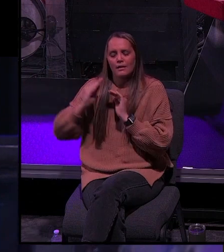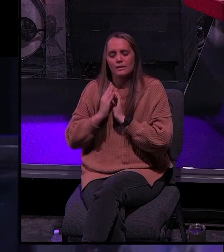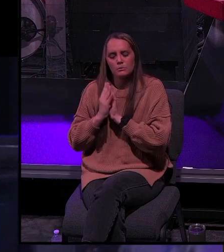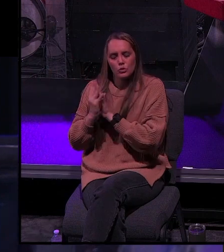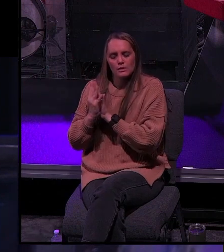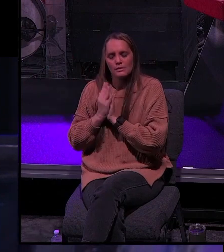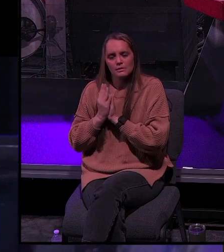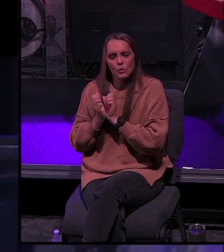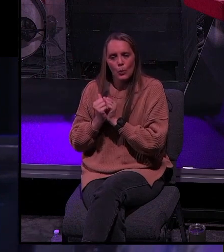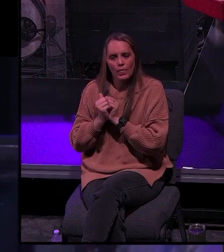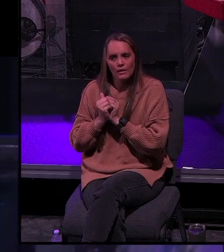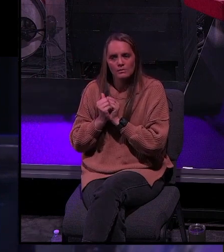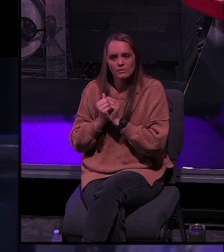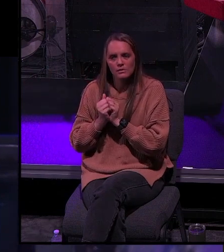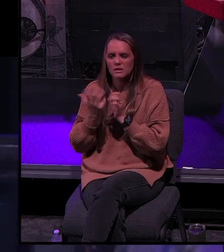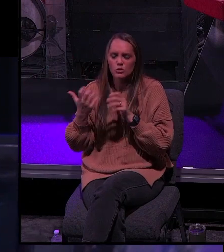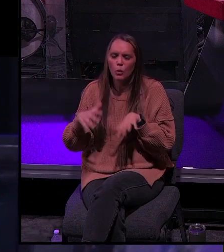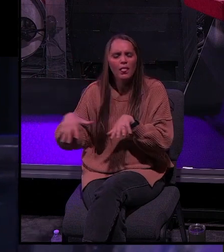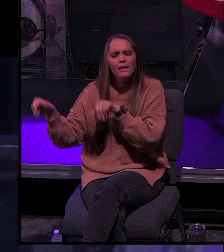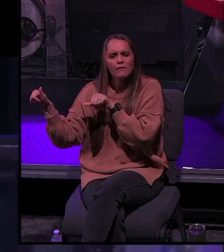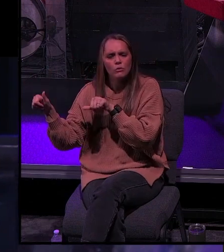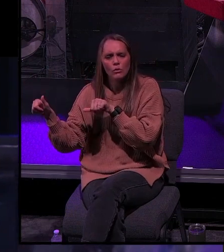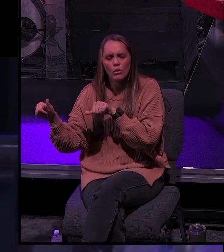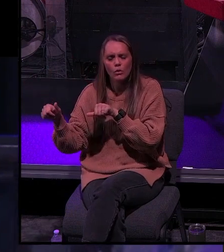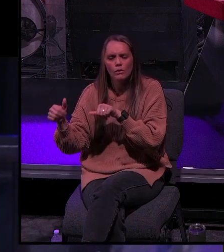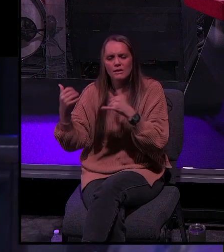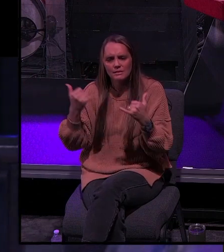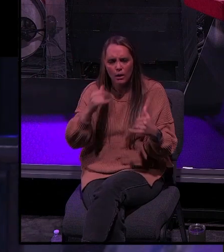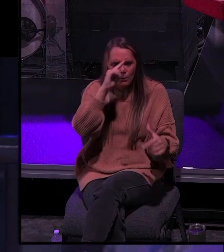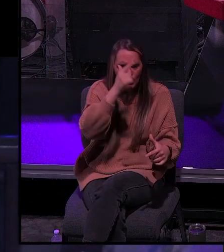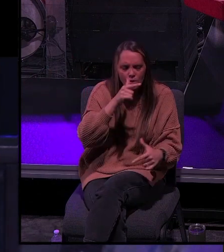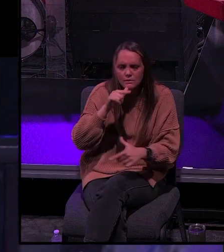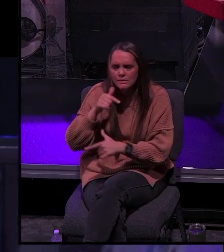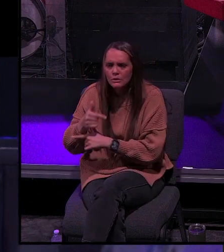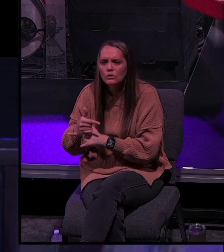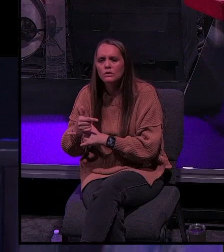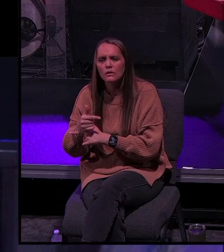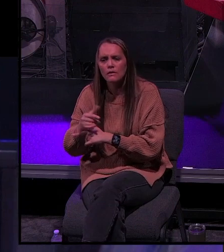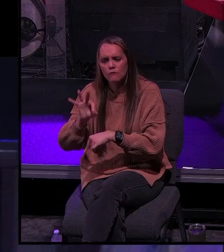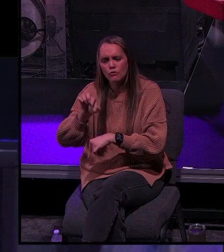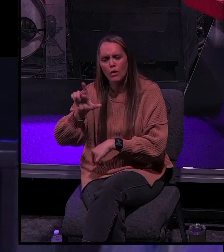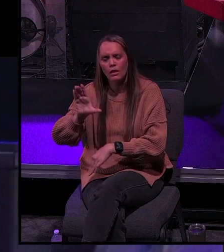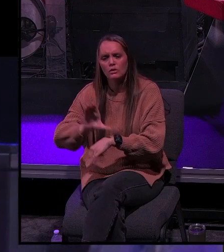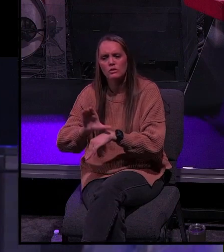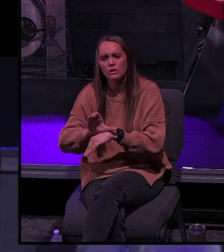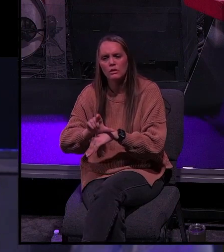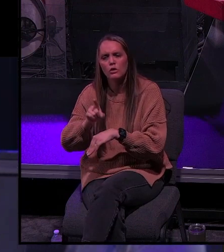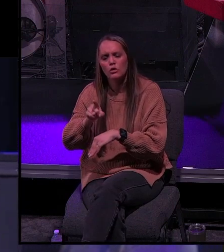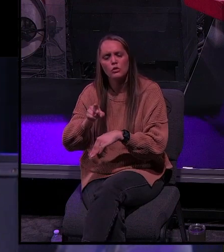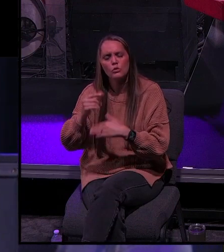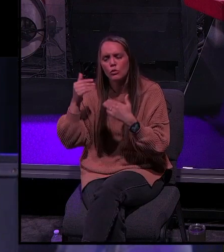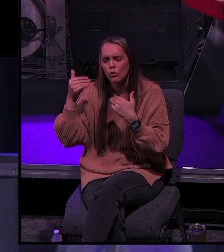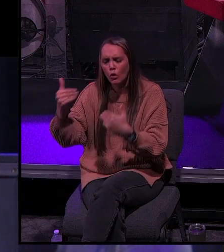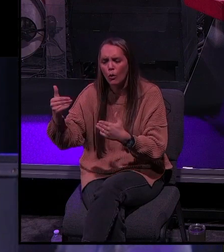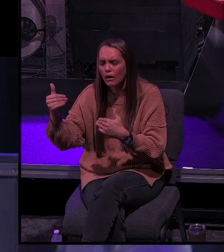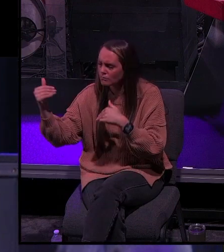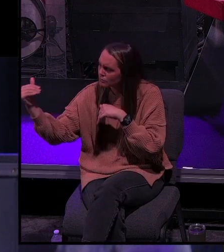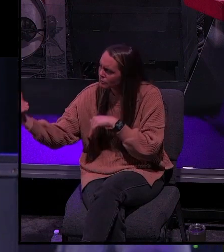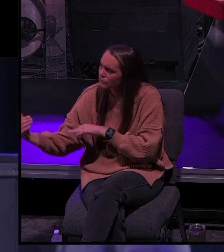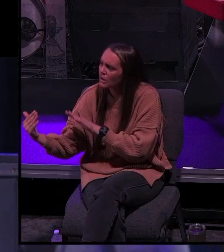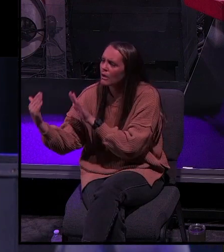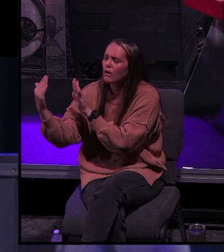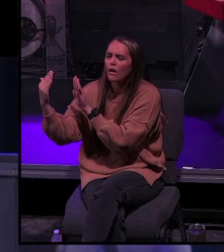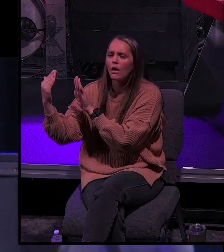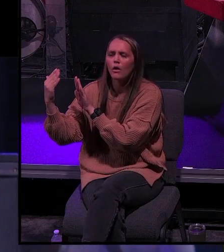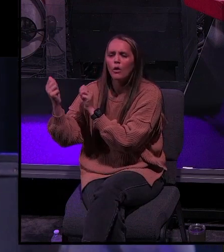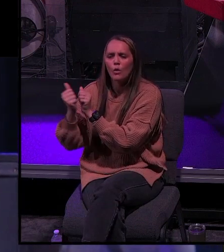there. And so now, my brothers and sisters of Frontline Church, may you come to him with faith